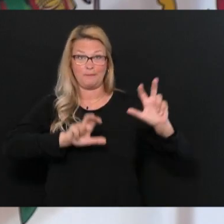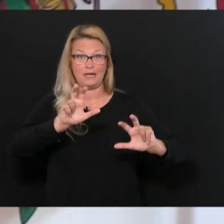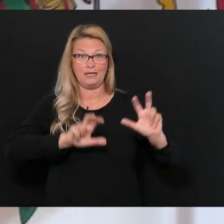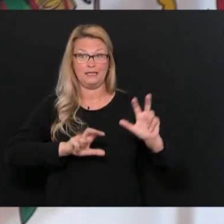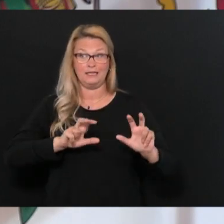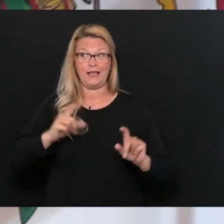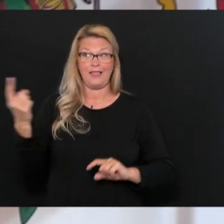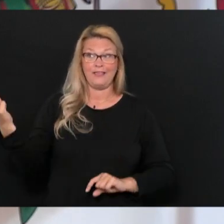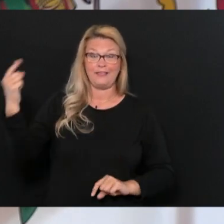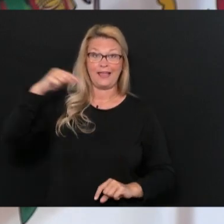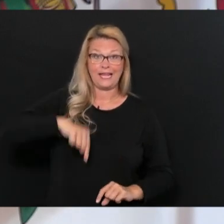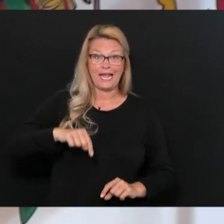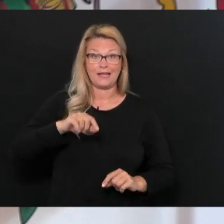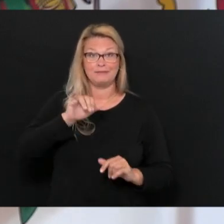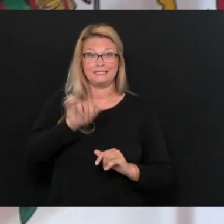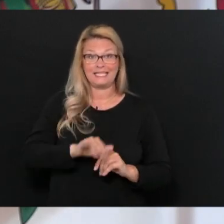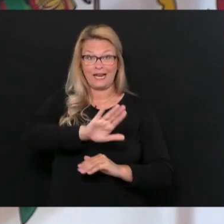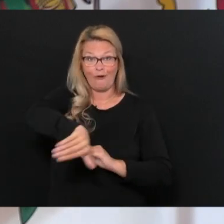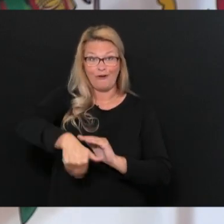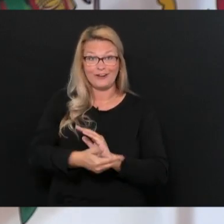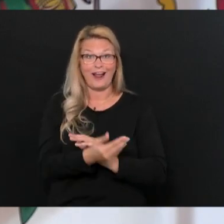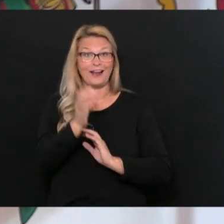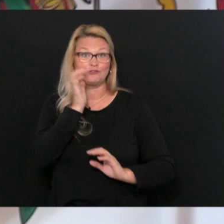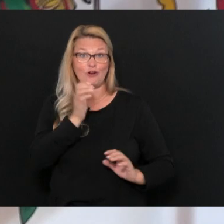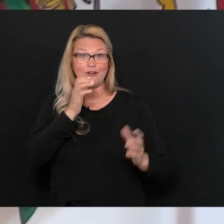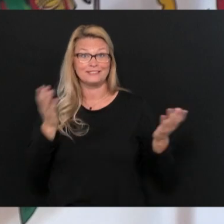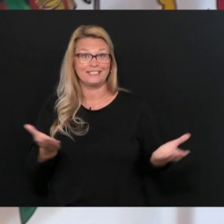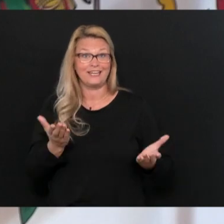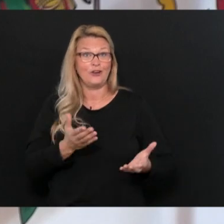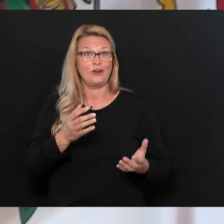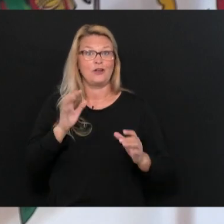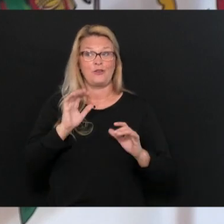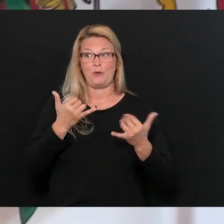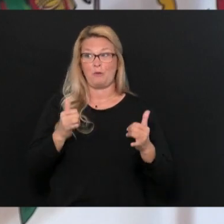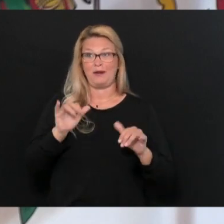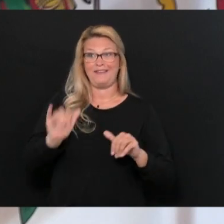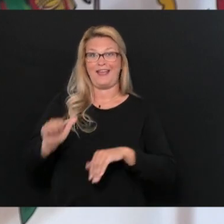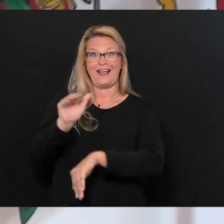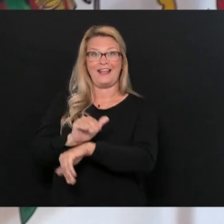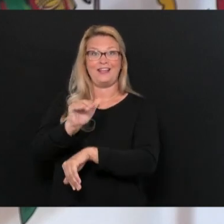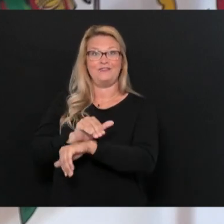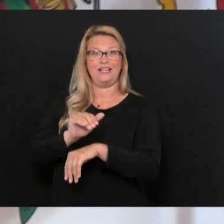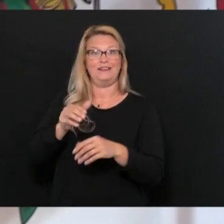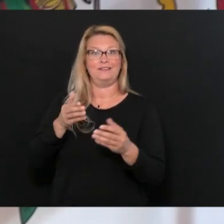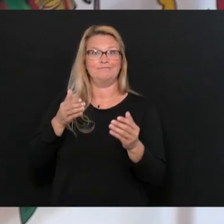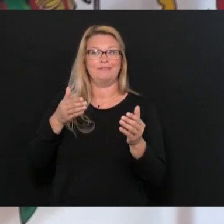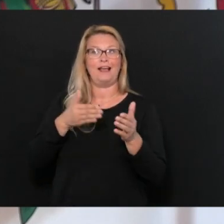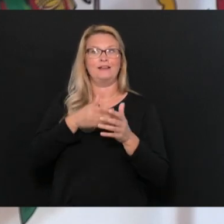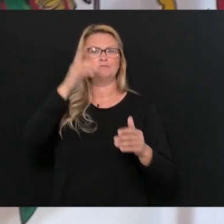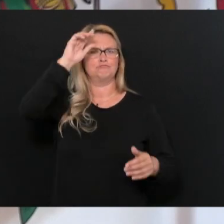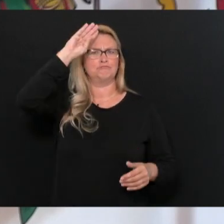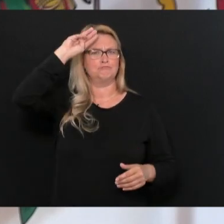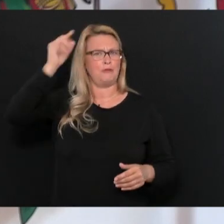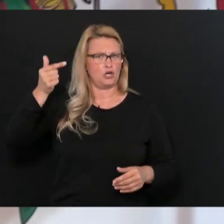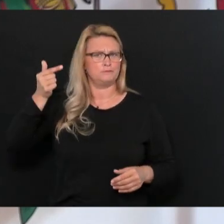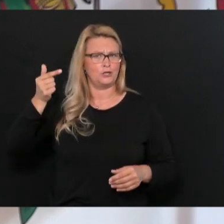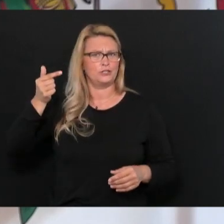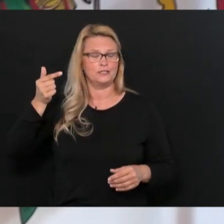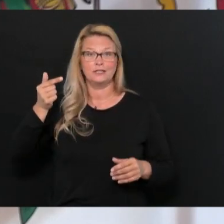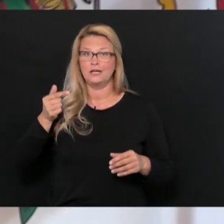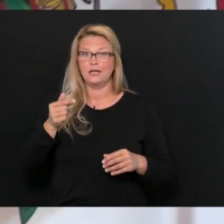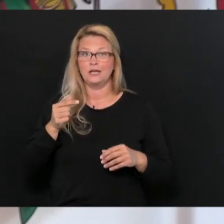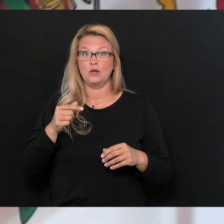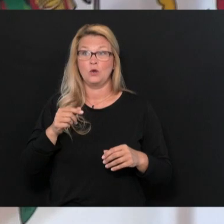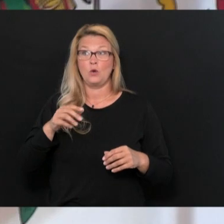night before and they stayed in Charleston, and they were getting ready to play that evening against Martinsburg. And just to tell it like it is, we had